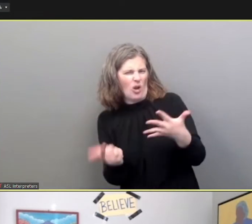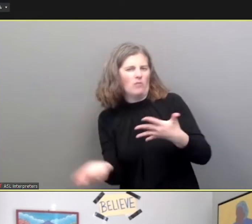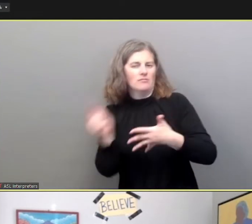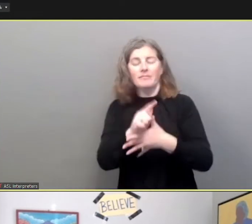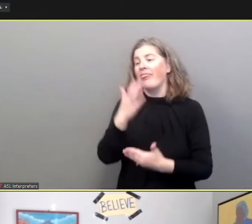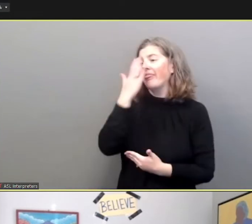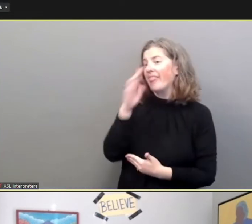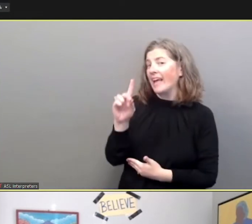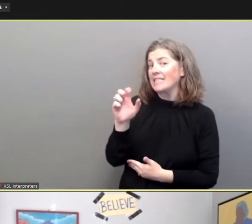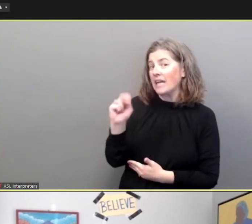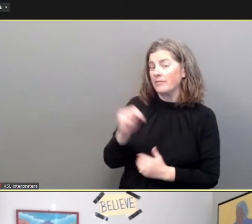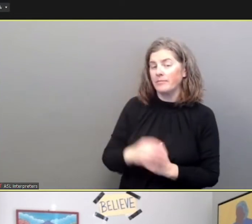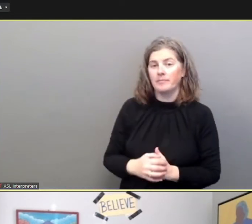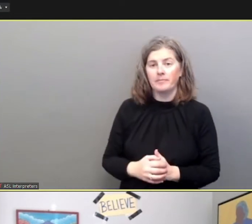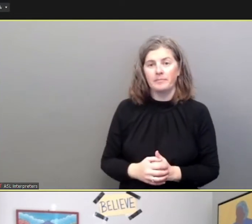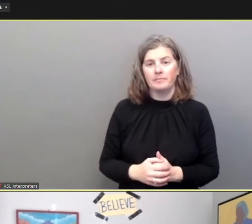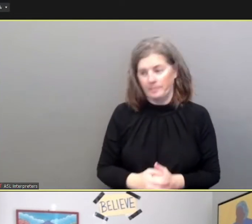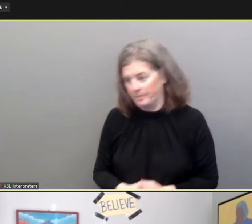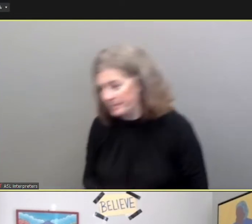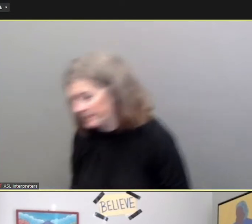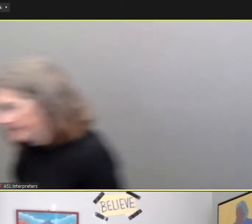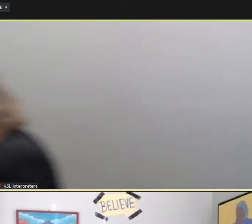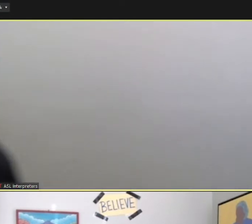thanks, Dan.